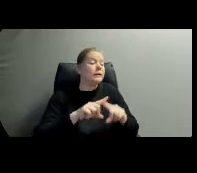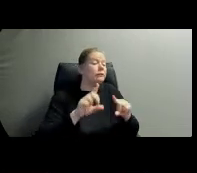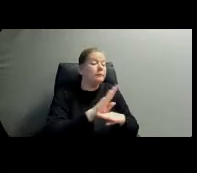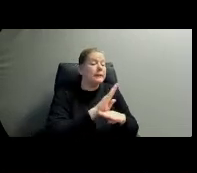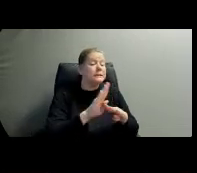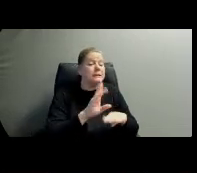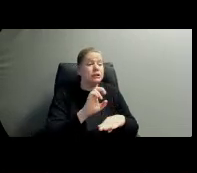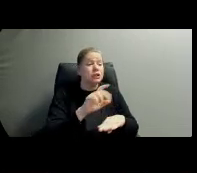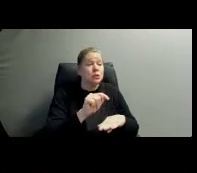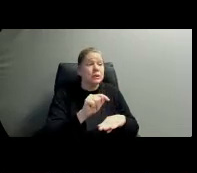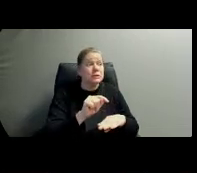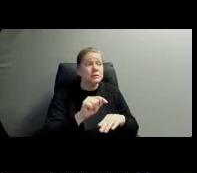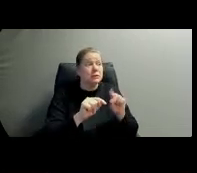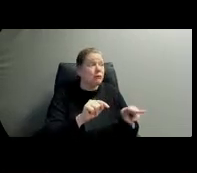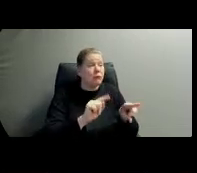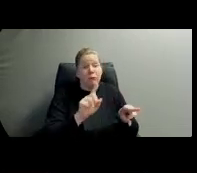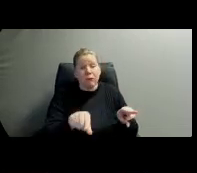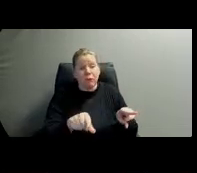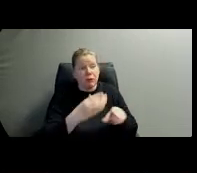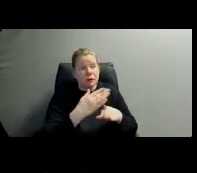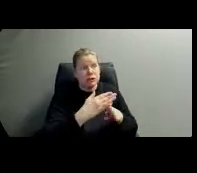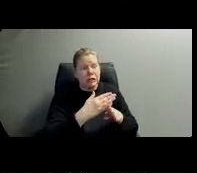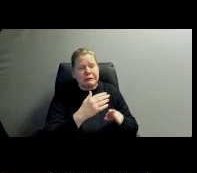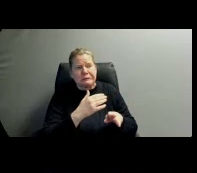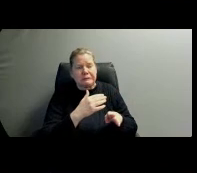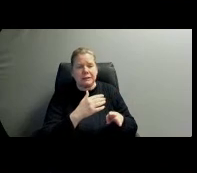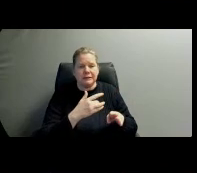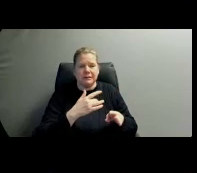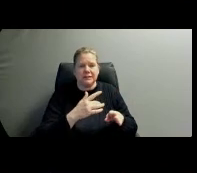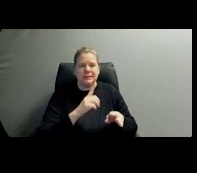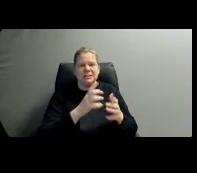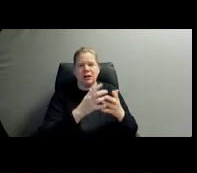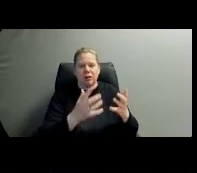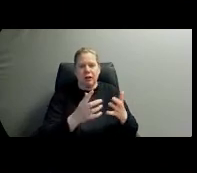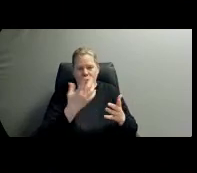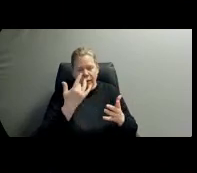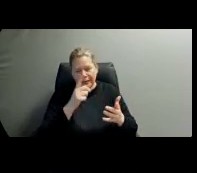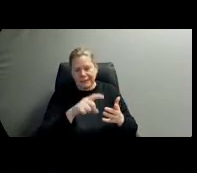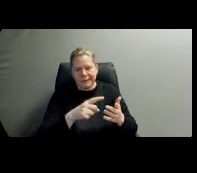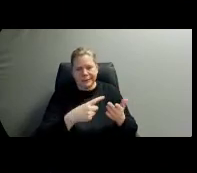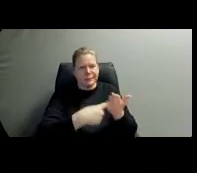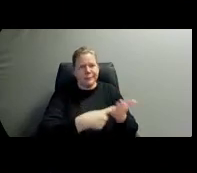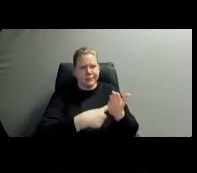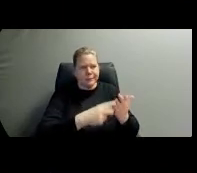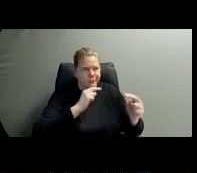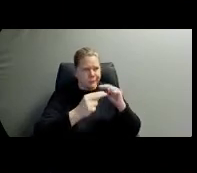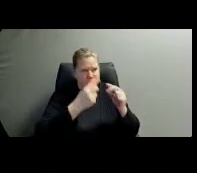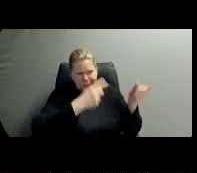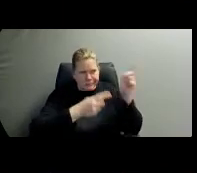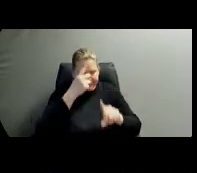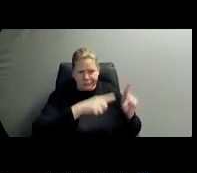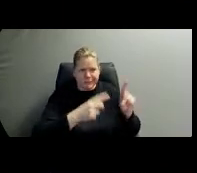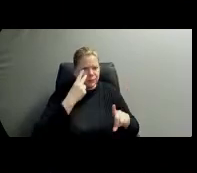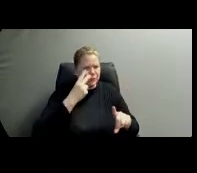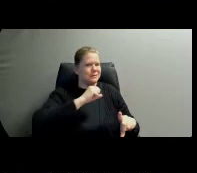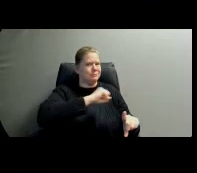that, that takes a lot of effort with respect to like legal perspective, and that's where we see a pushback, because we're